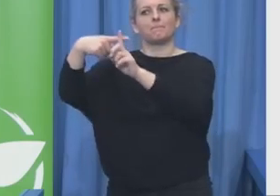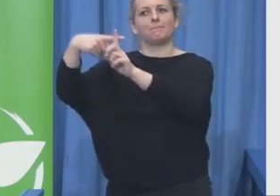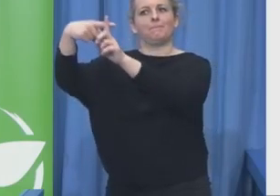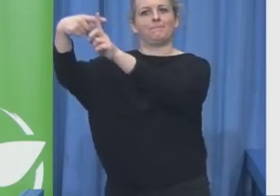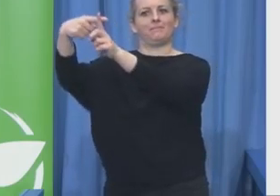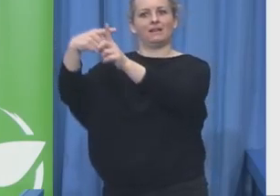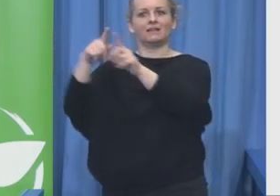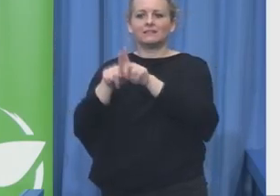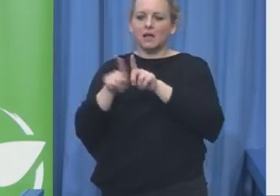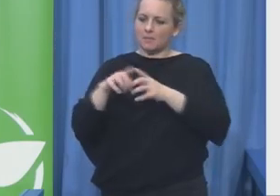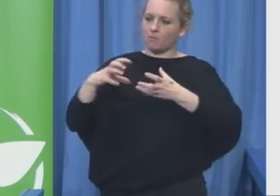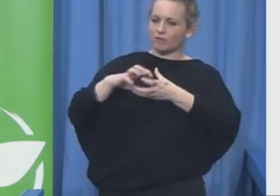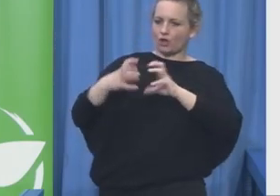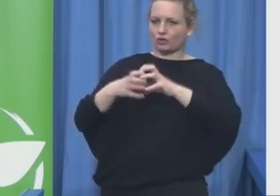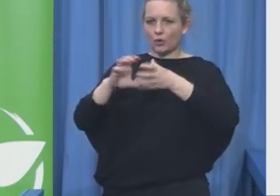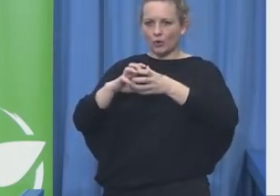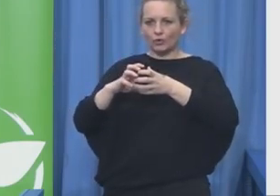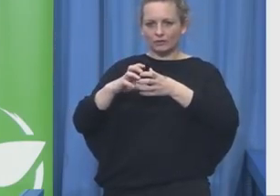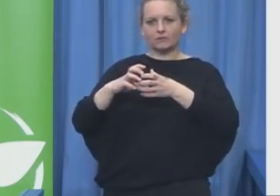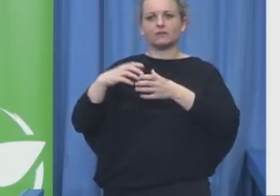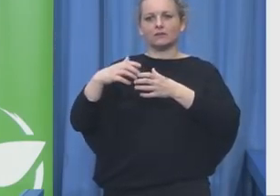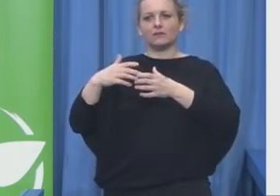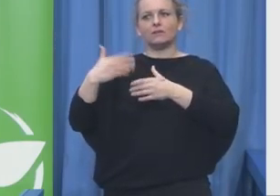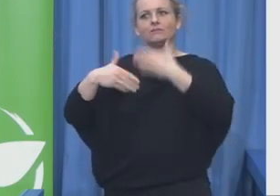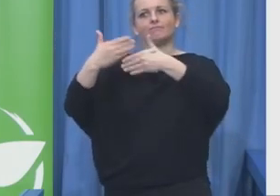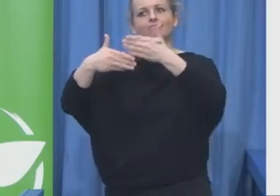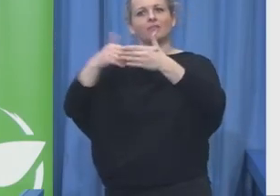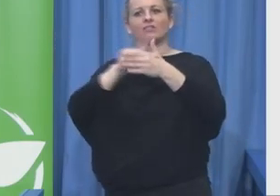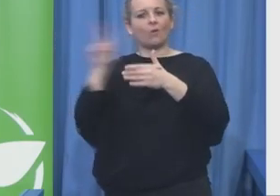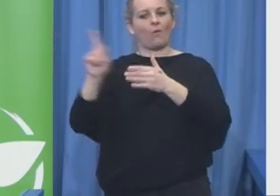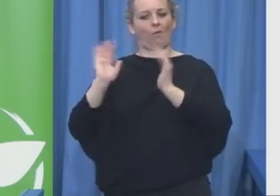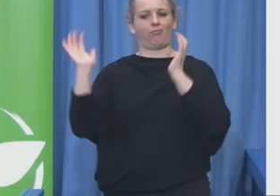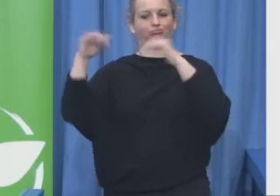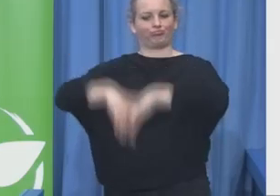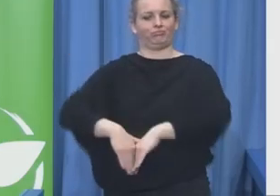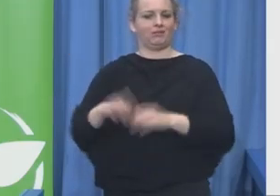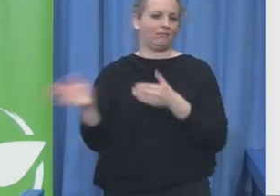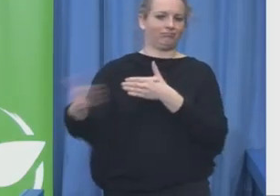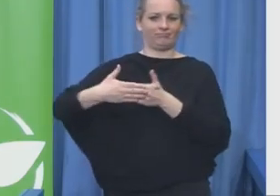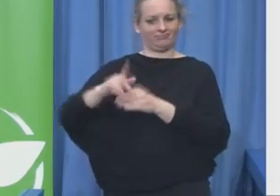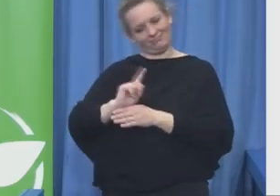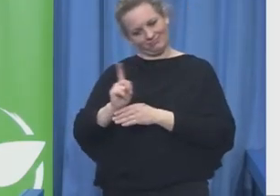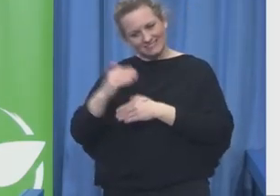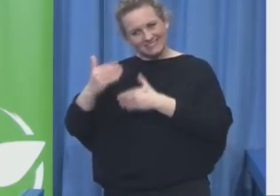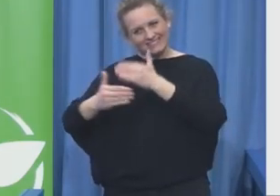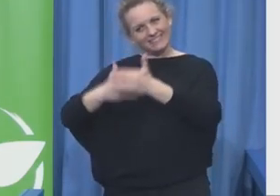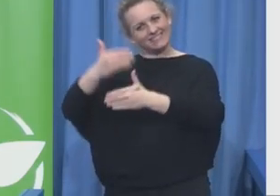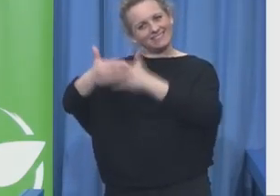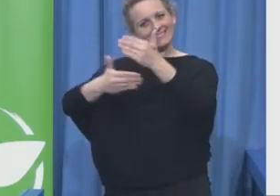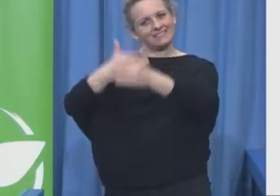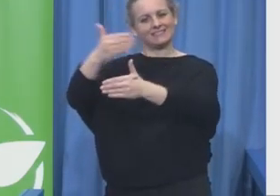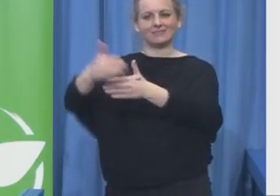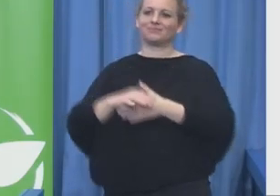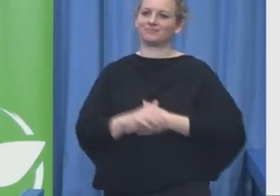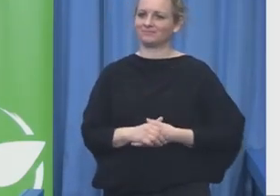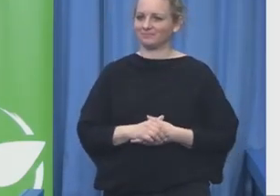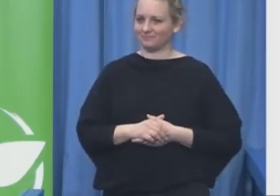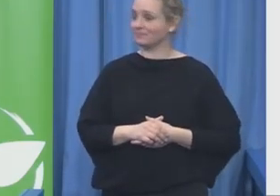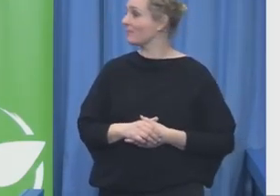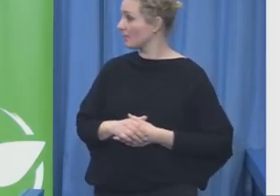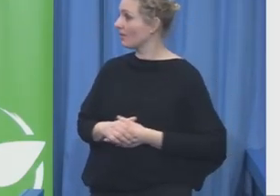project. Okay. Thank you, Gaetane. What you didn't mention so far is that Handicap International has published a brand new white